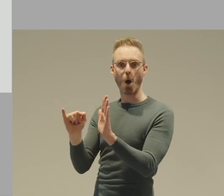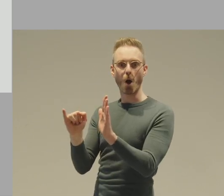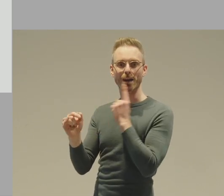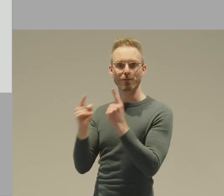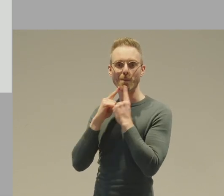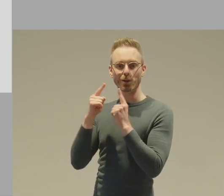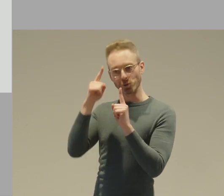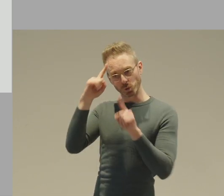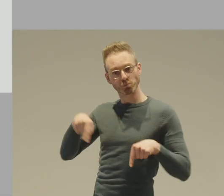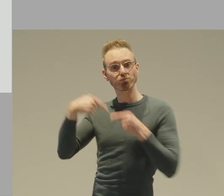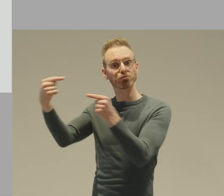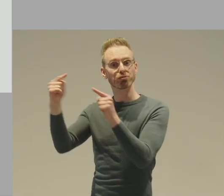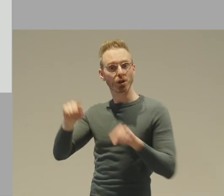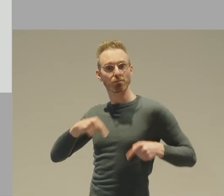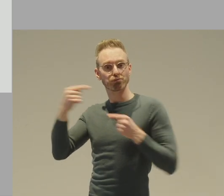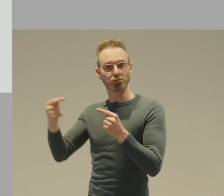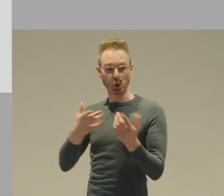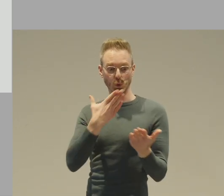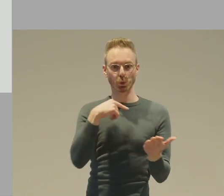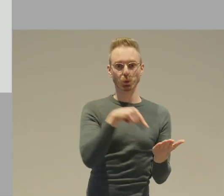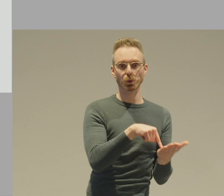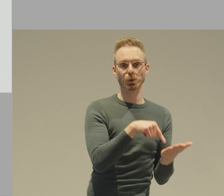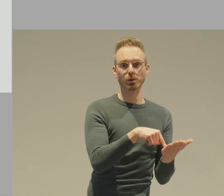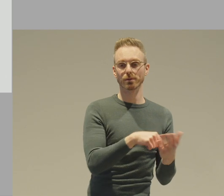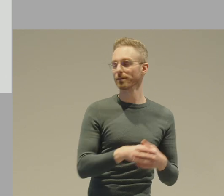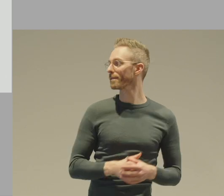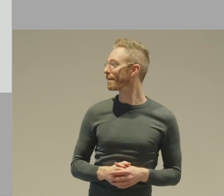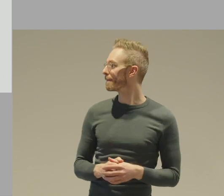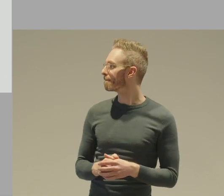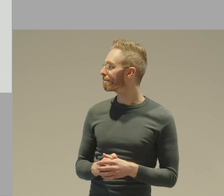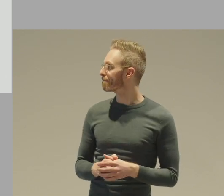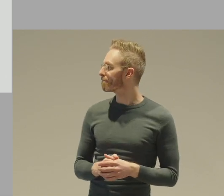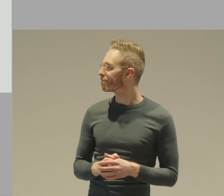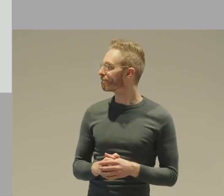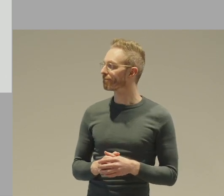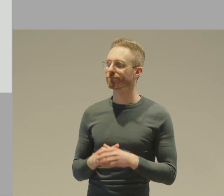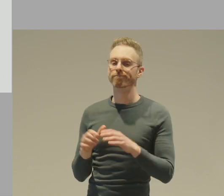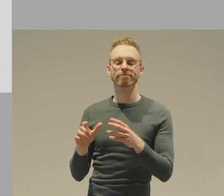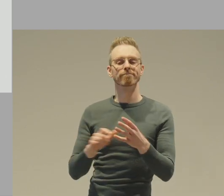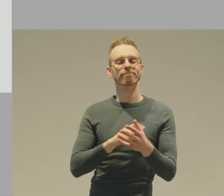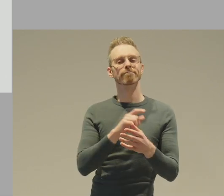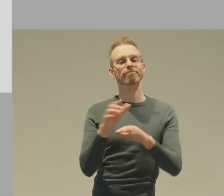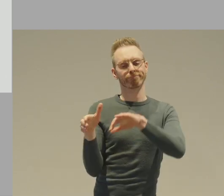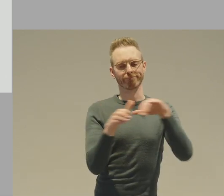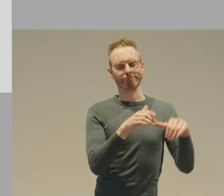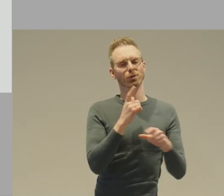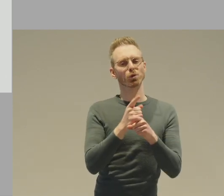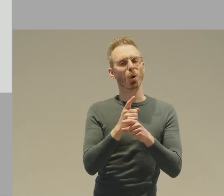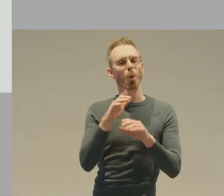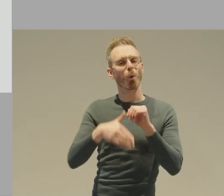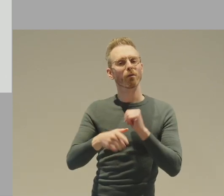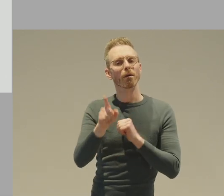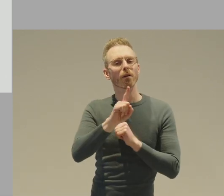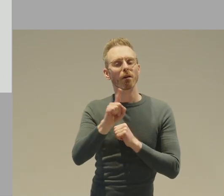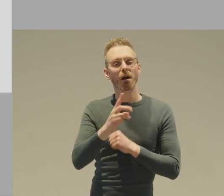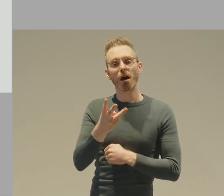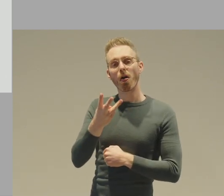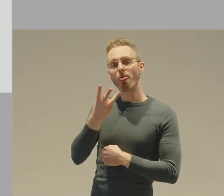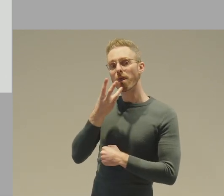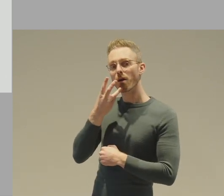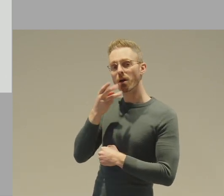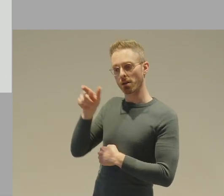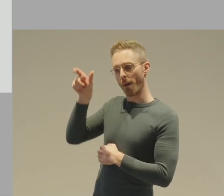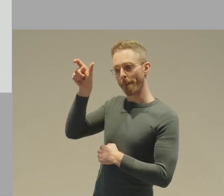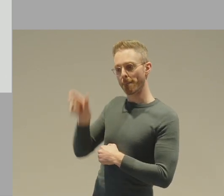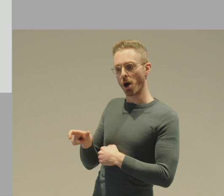great. So sorry if, yeah, that's the prep. Third-party support. What is third-party support? Third-party support